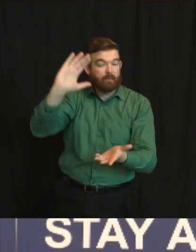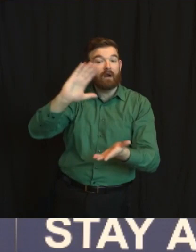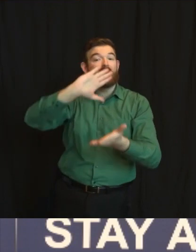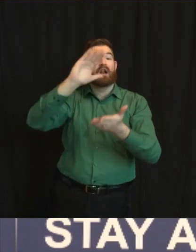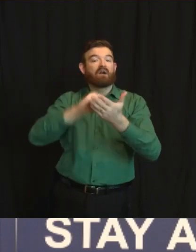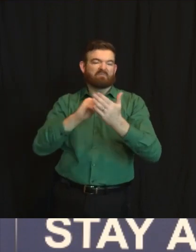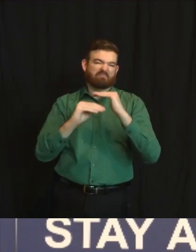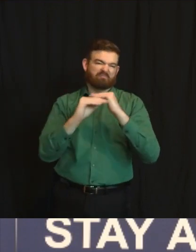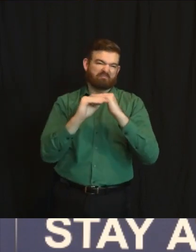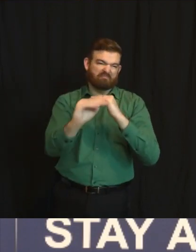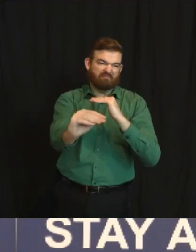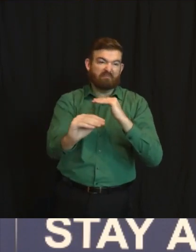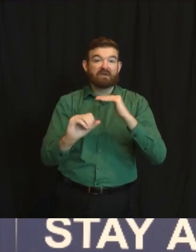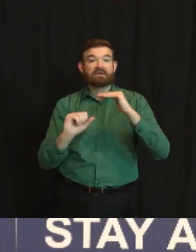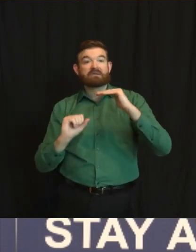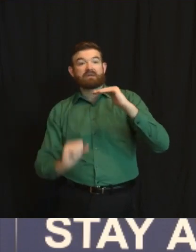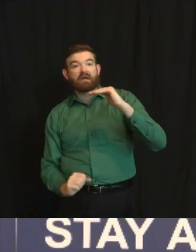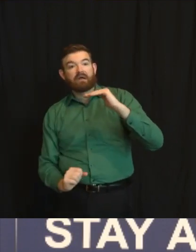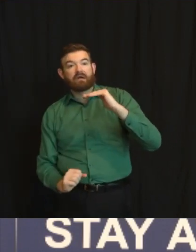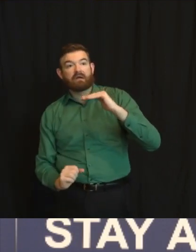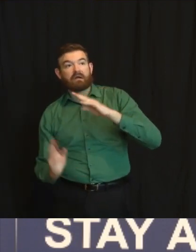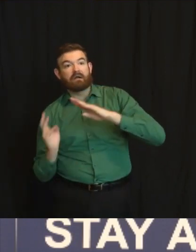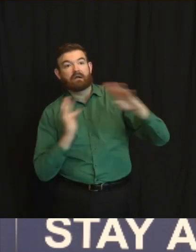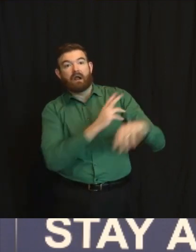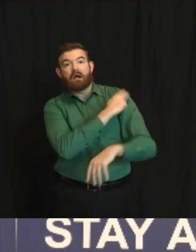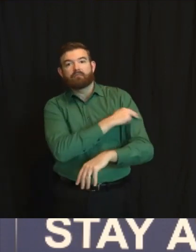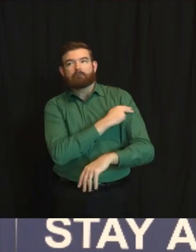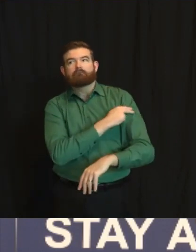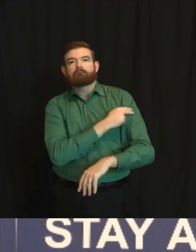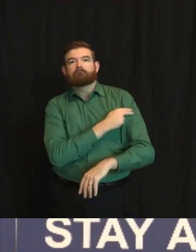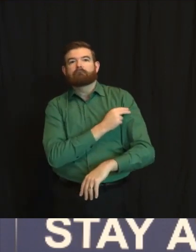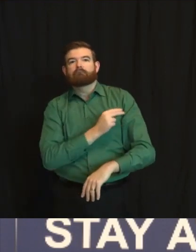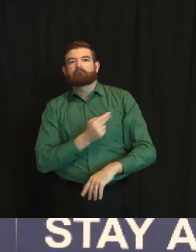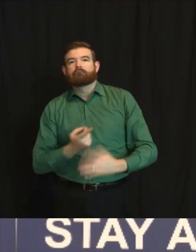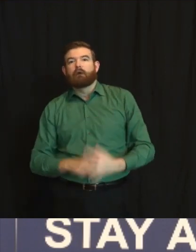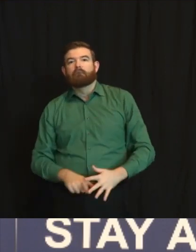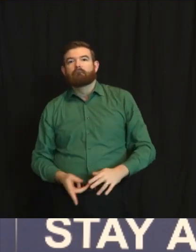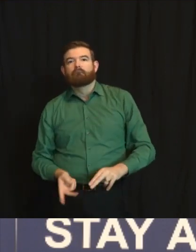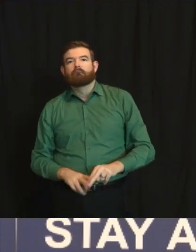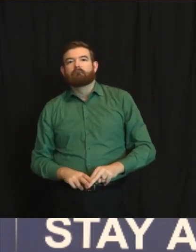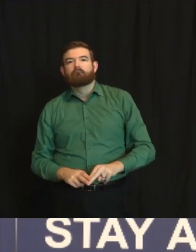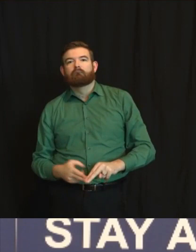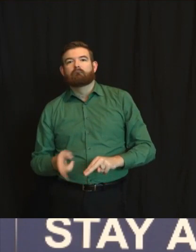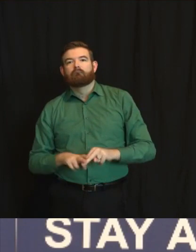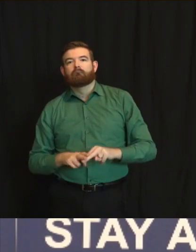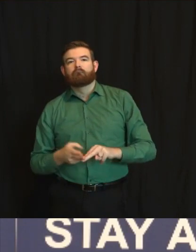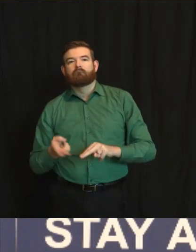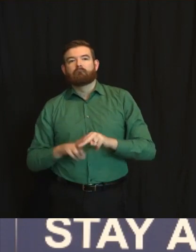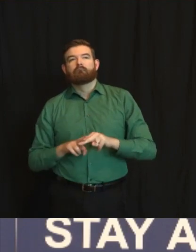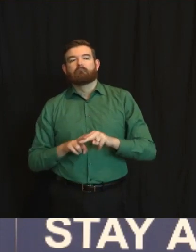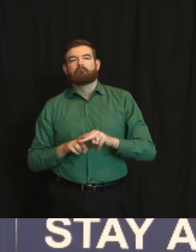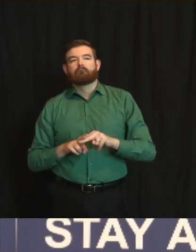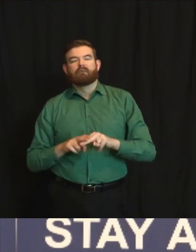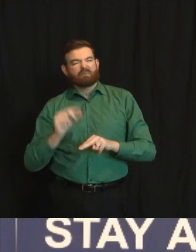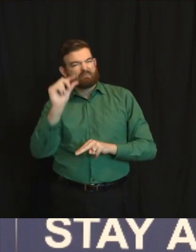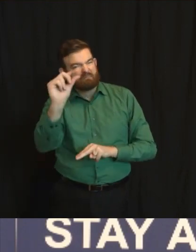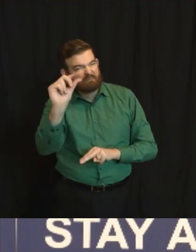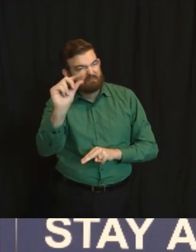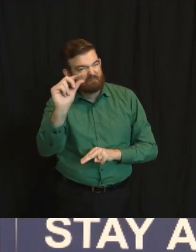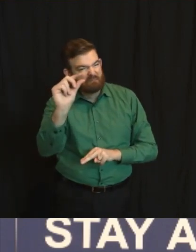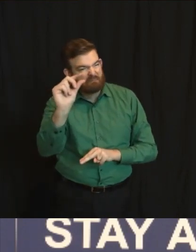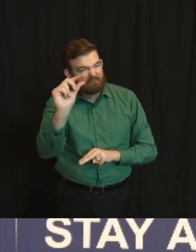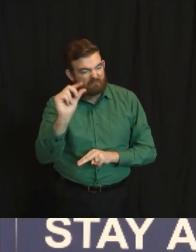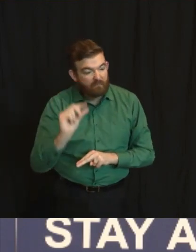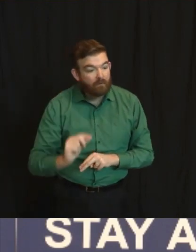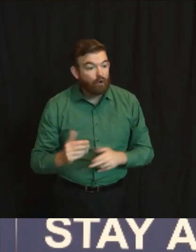slight increase in the southern region. Today, we're reporting 3,457 new cases for a